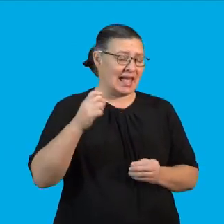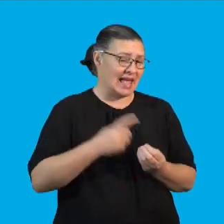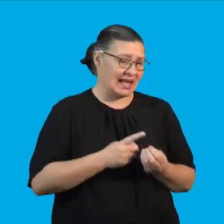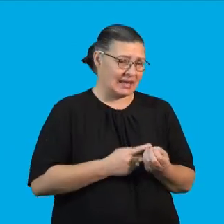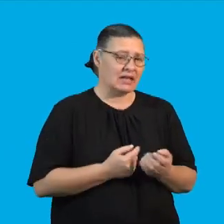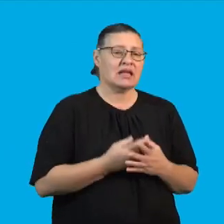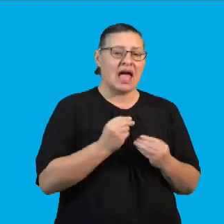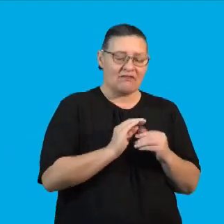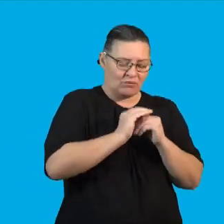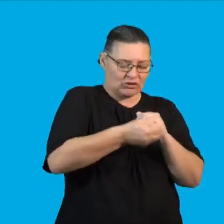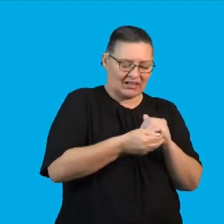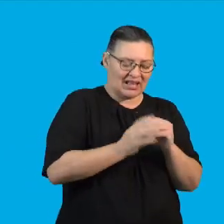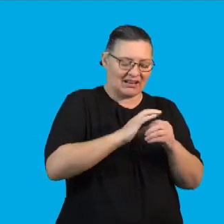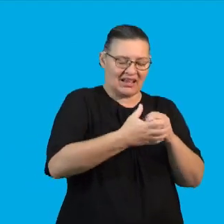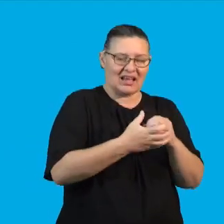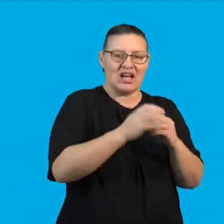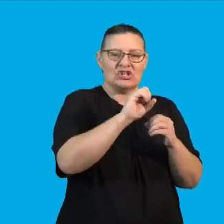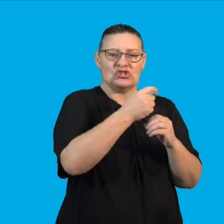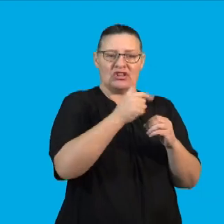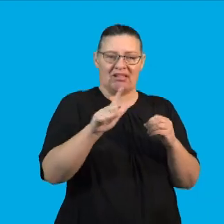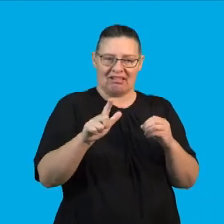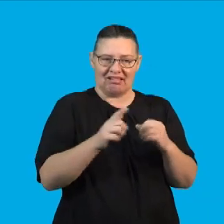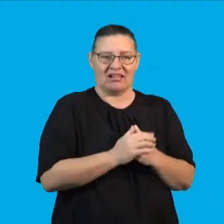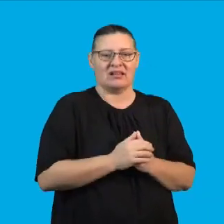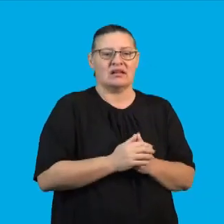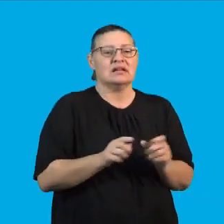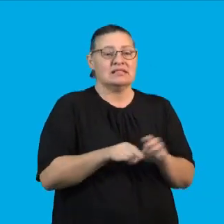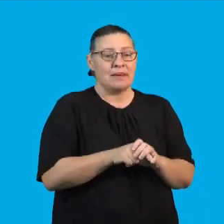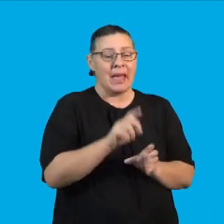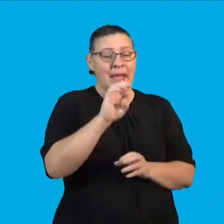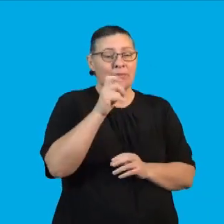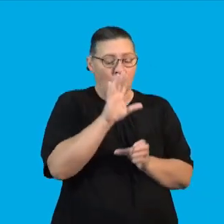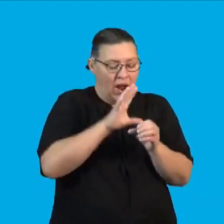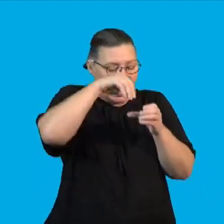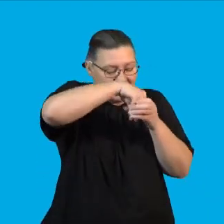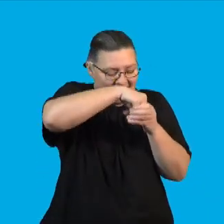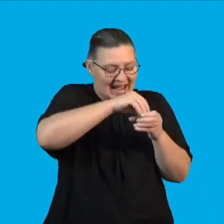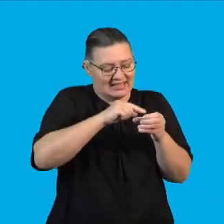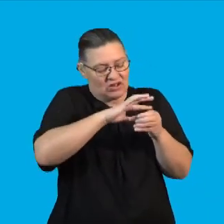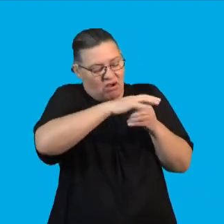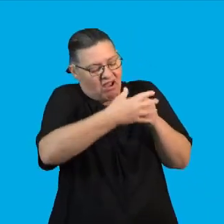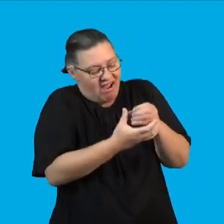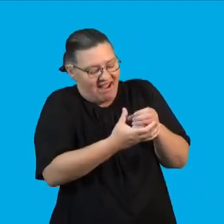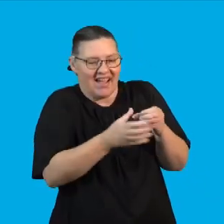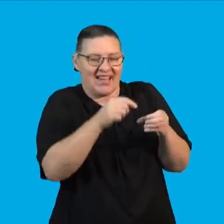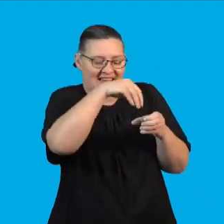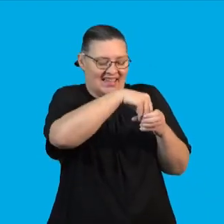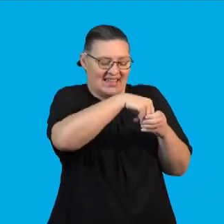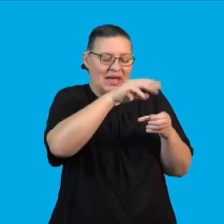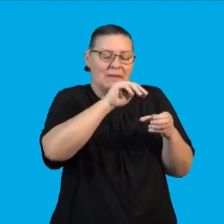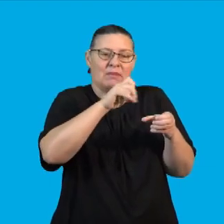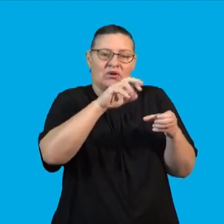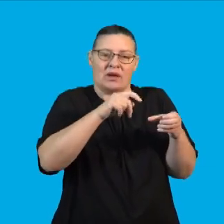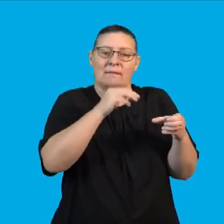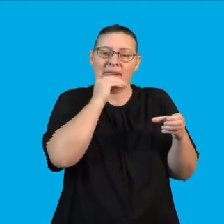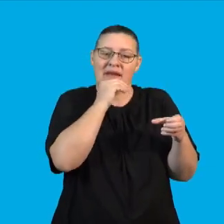has got a protective covering or a shell, and it has got, the embryo is enclosed in a membrane,